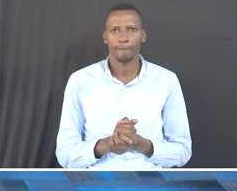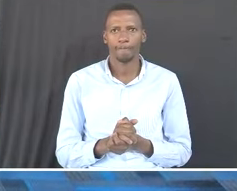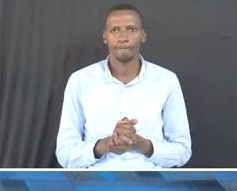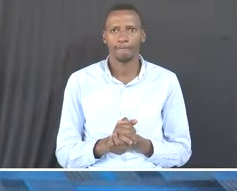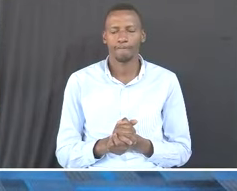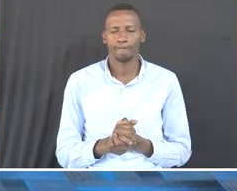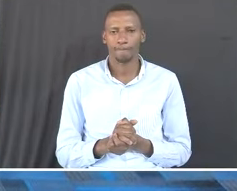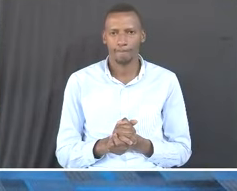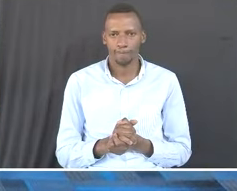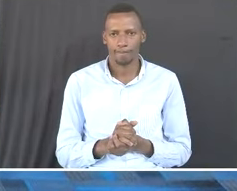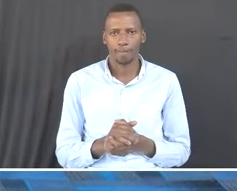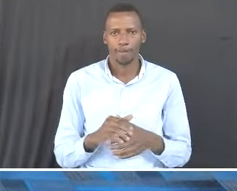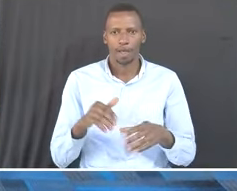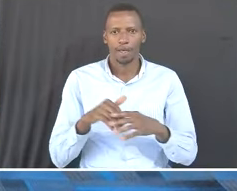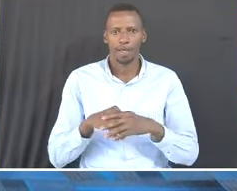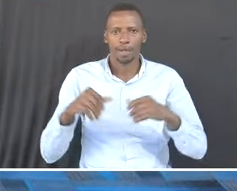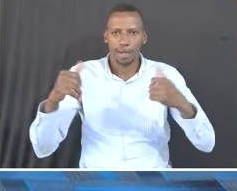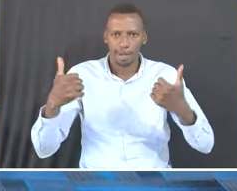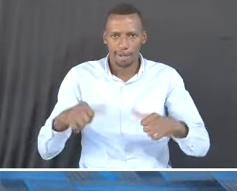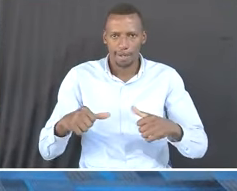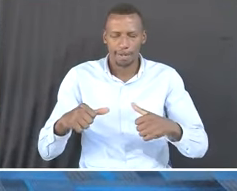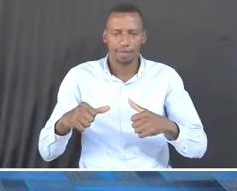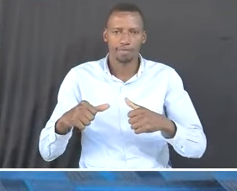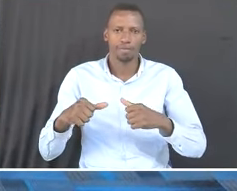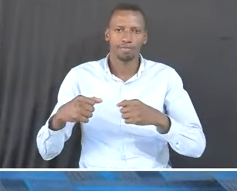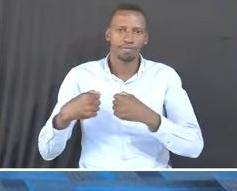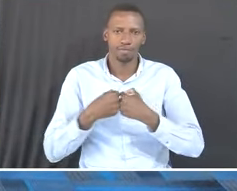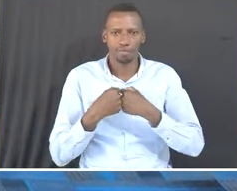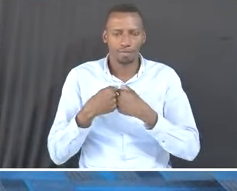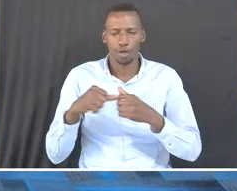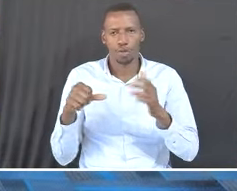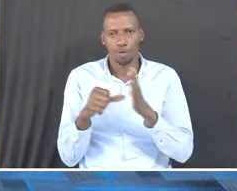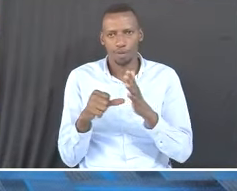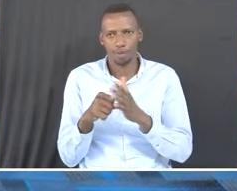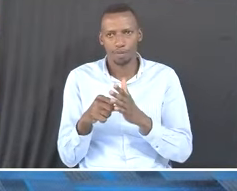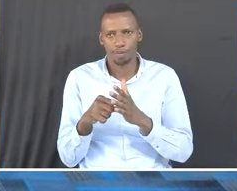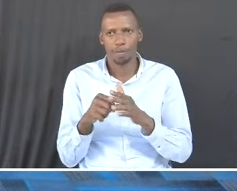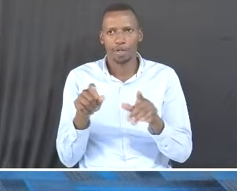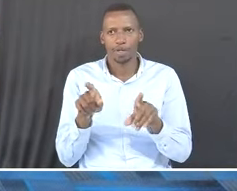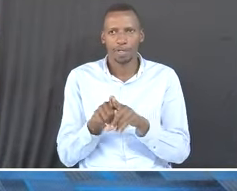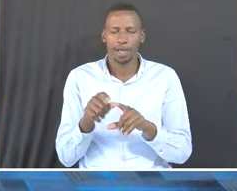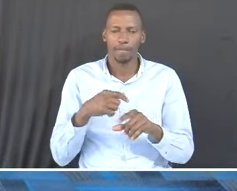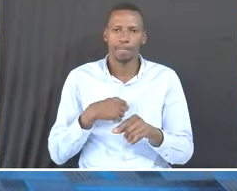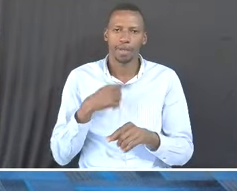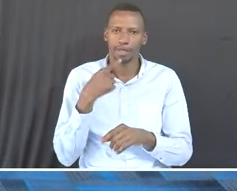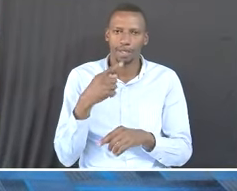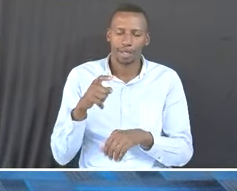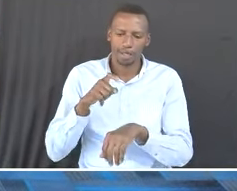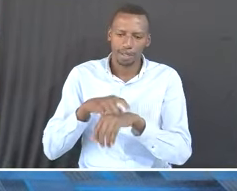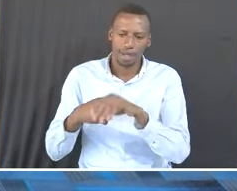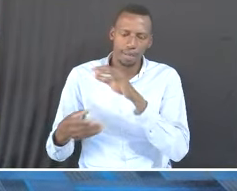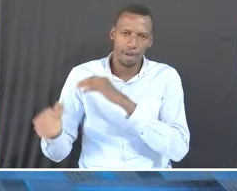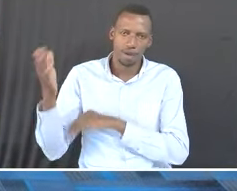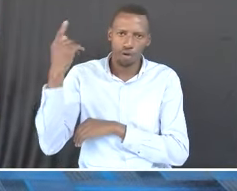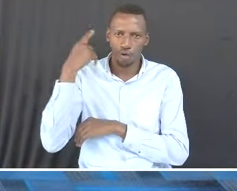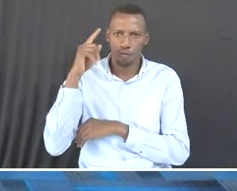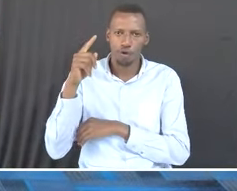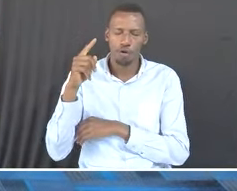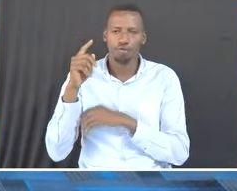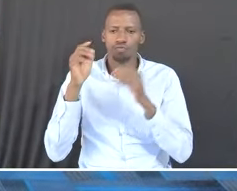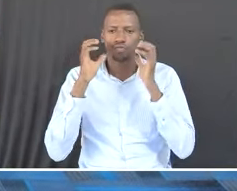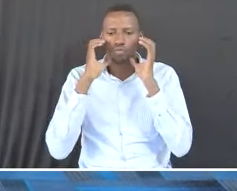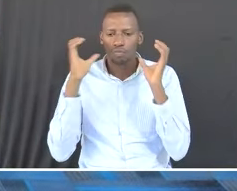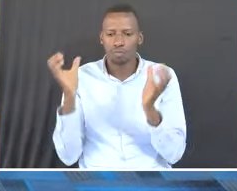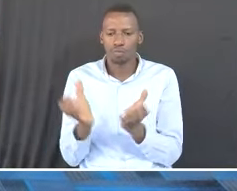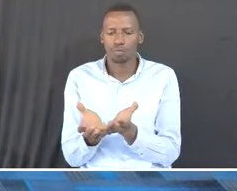In any crisis, as I've said, in the times of Noah, for example, when wickedness of man was great in